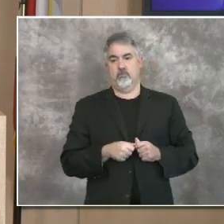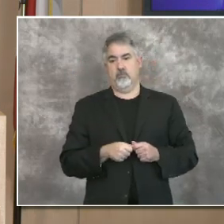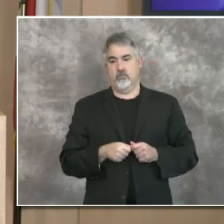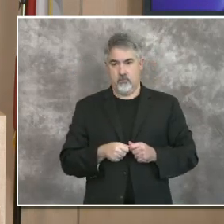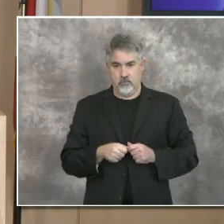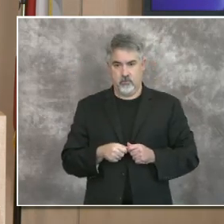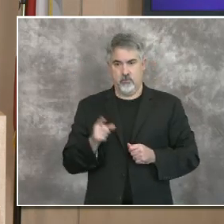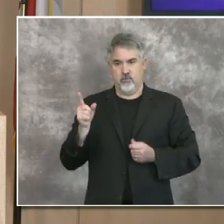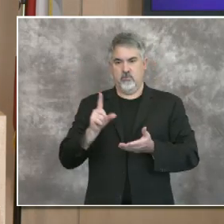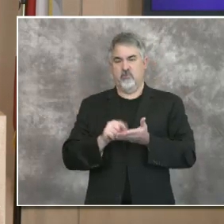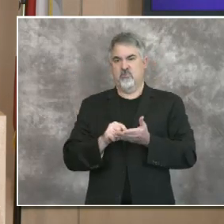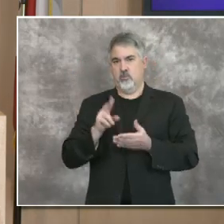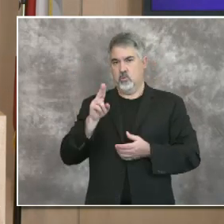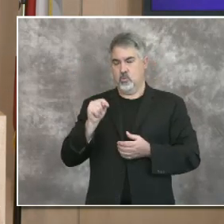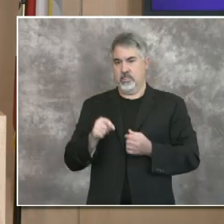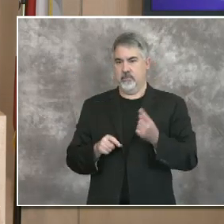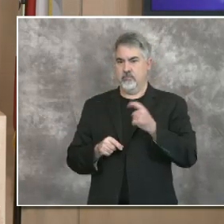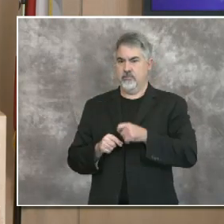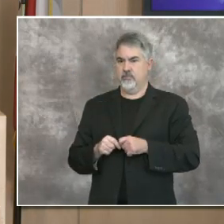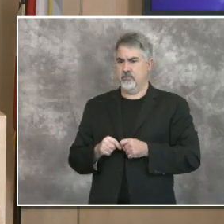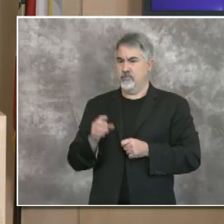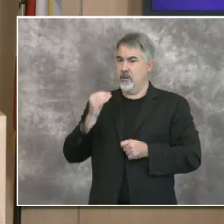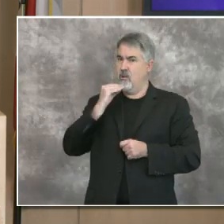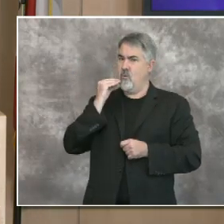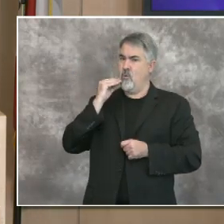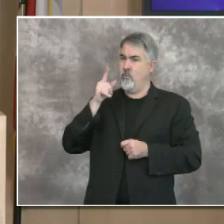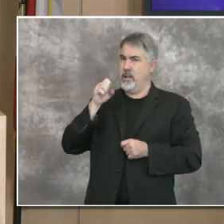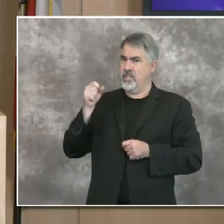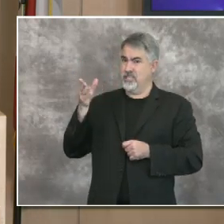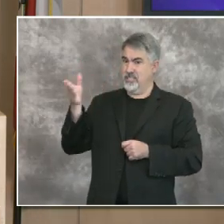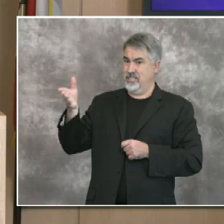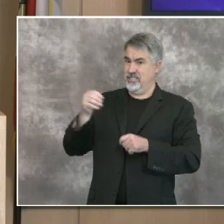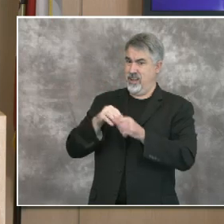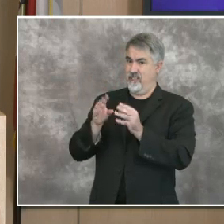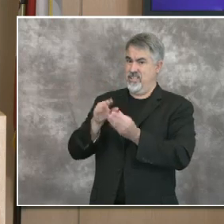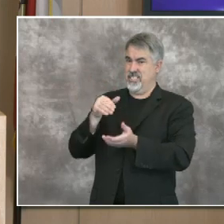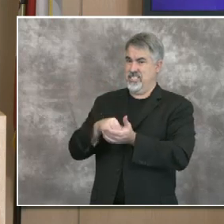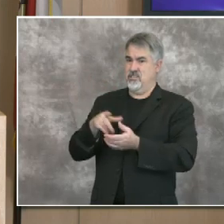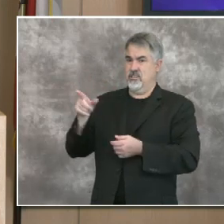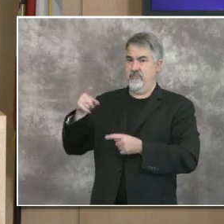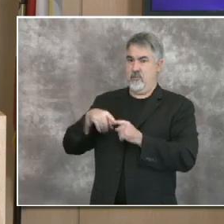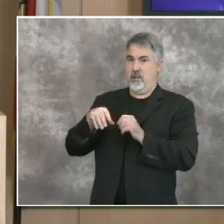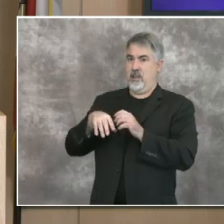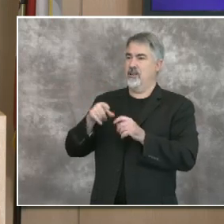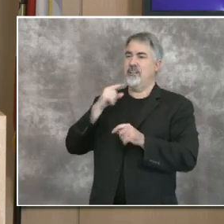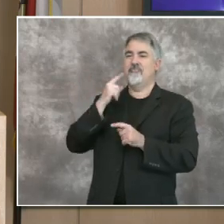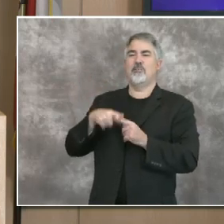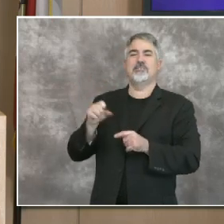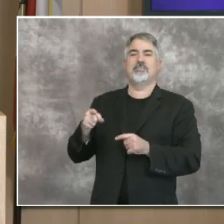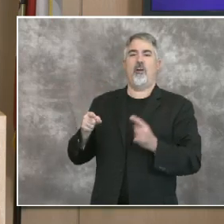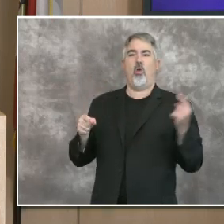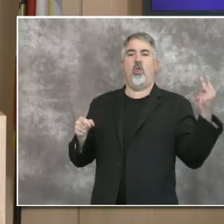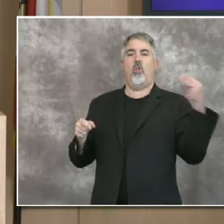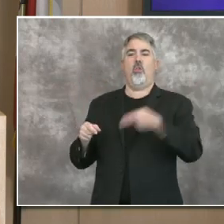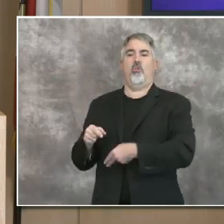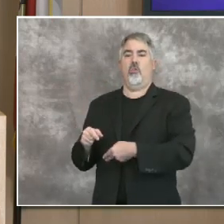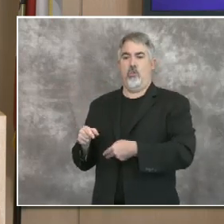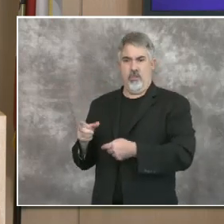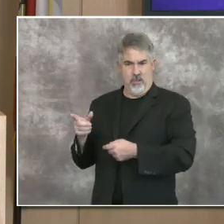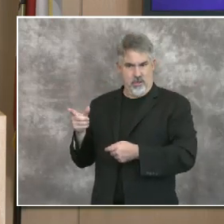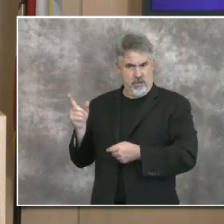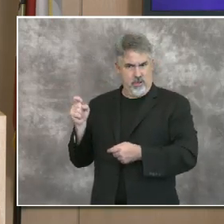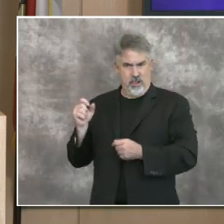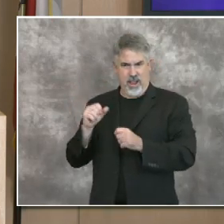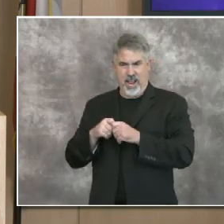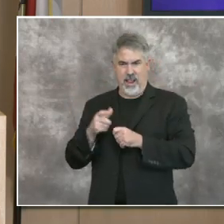any homeless people at the convention center from areas outside of San Diego city limits? And if yes, who is doing the outreach to connect them